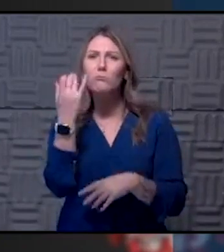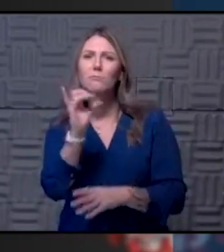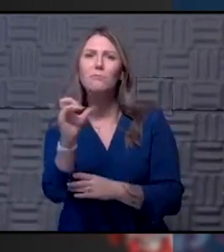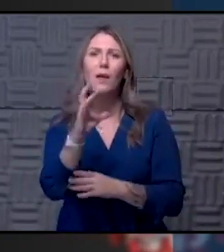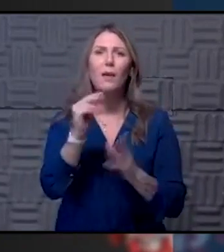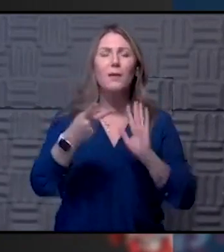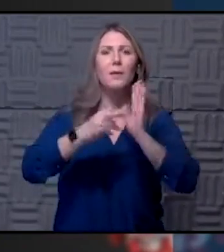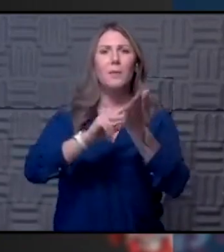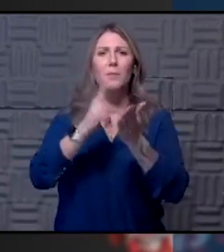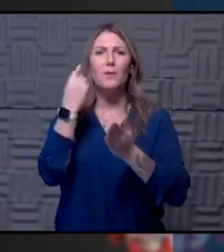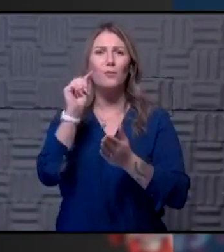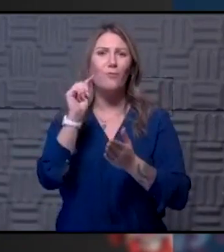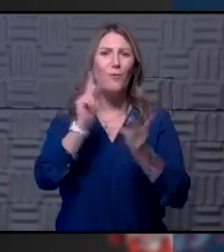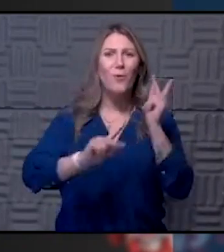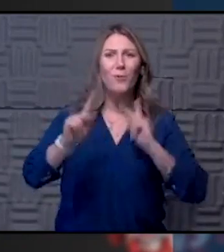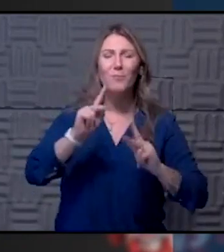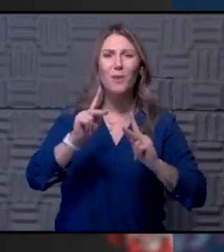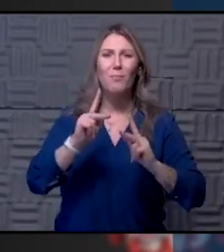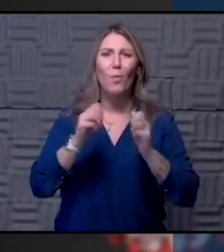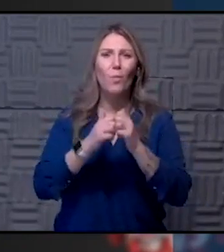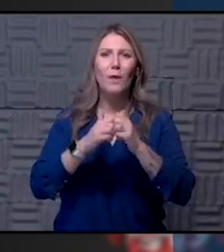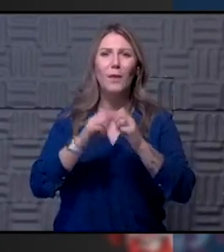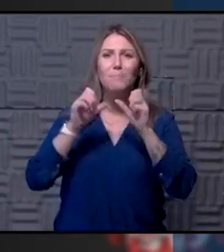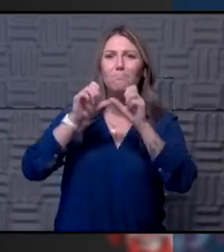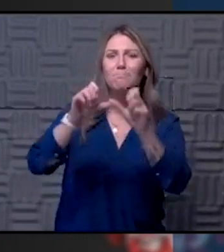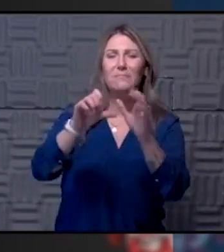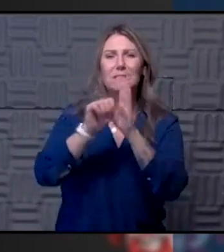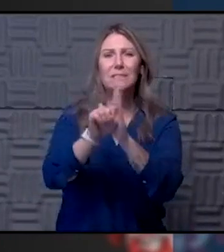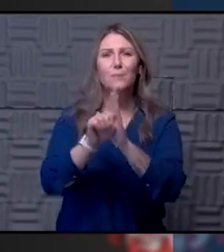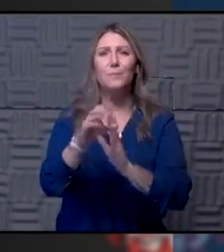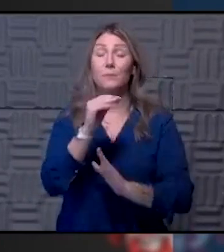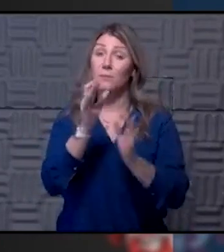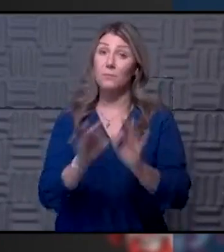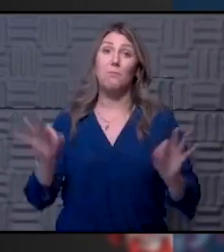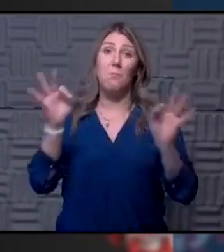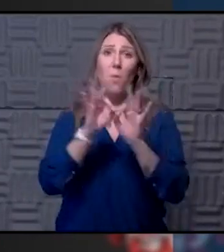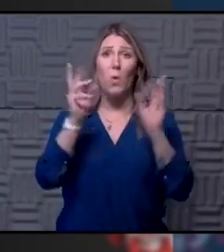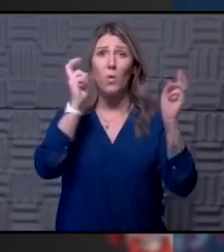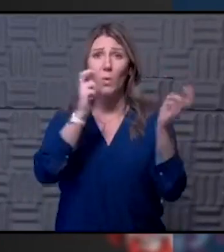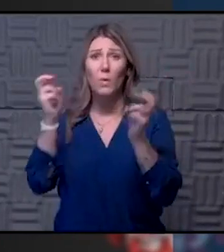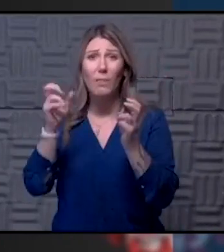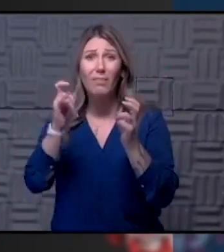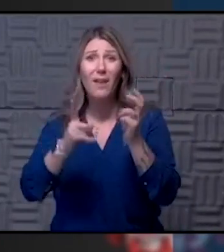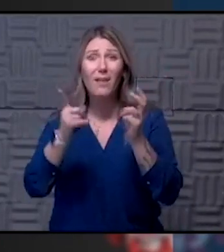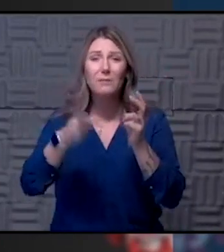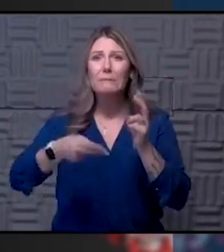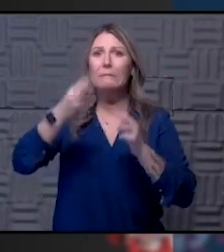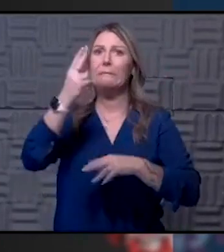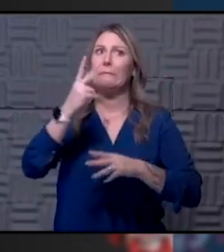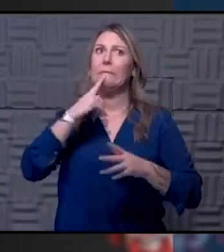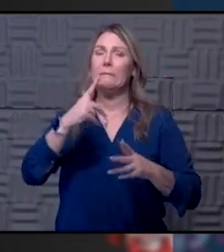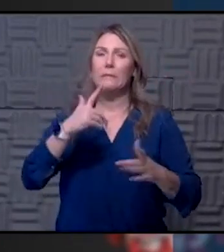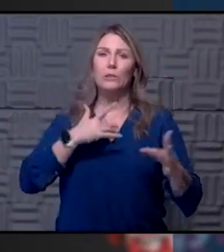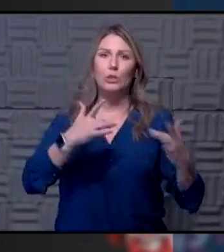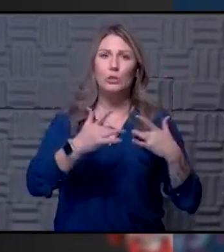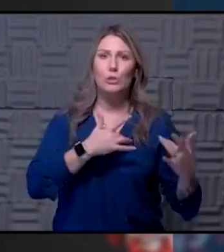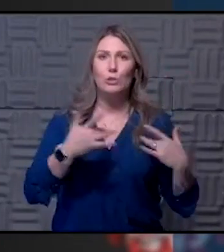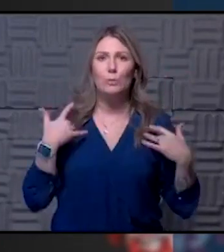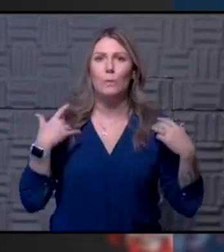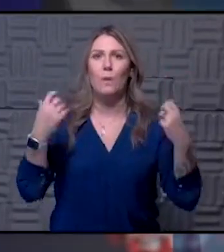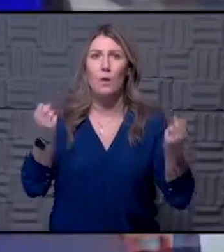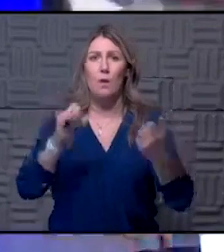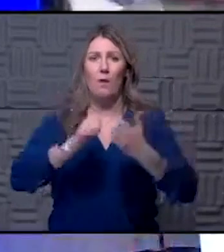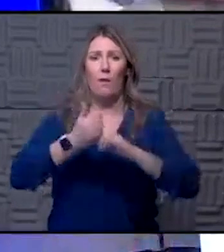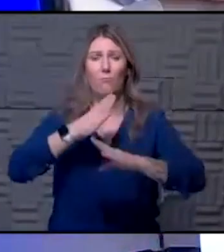more about the long haul, and that'll be an important topic because we know that is a rising health concern. And how do you